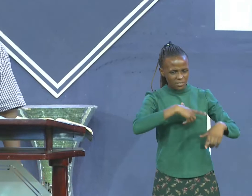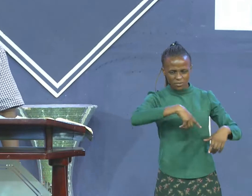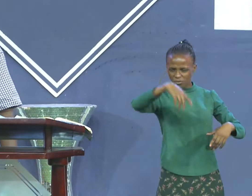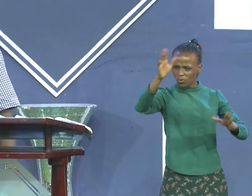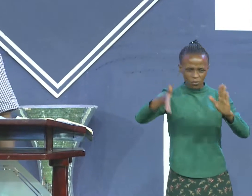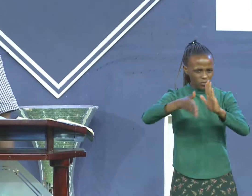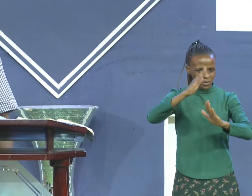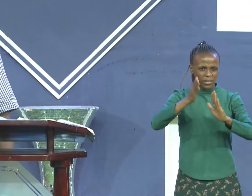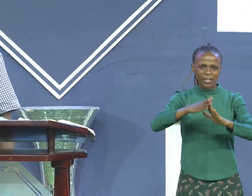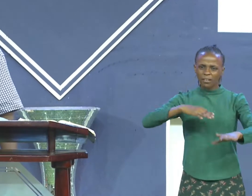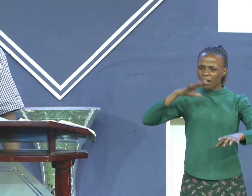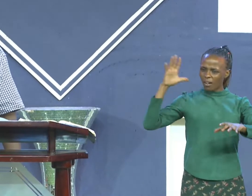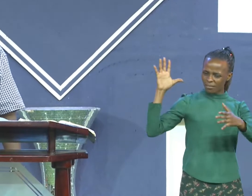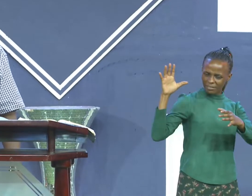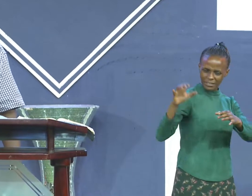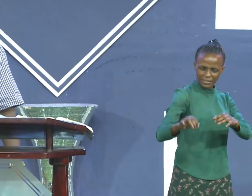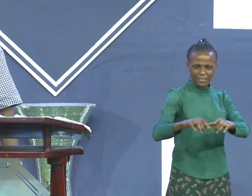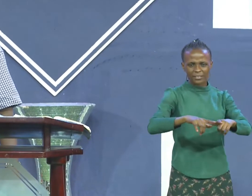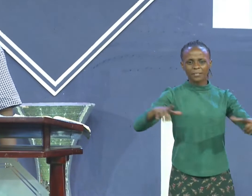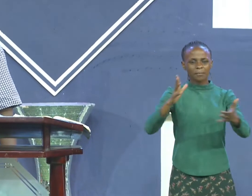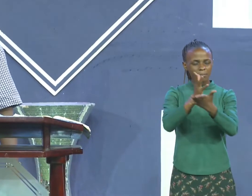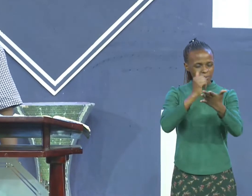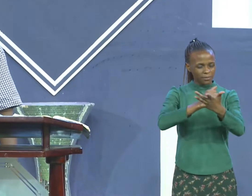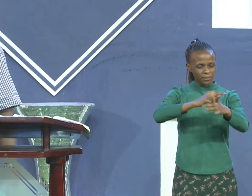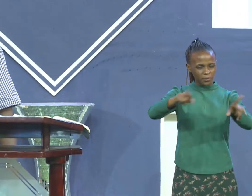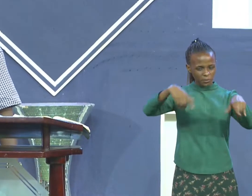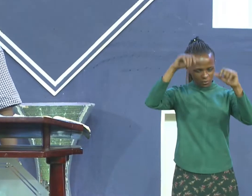ago tugirye, kubanga tuyinzizza ddala